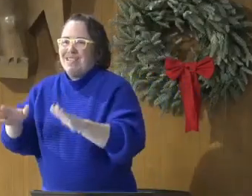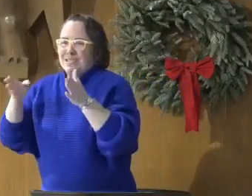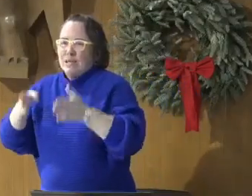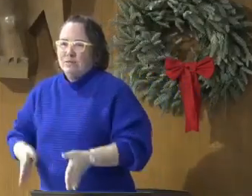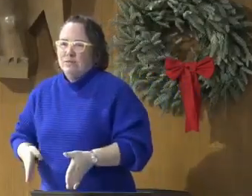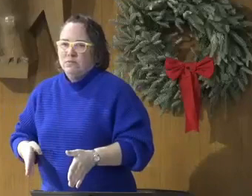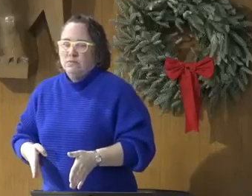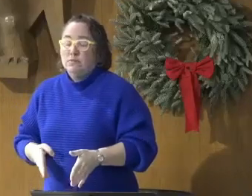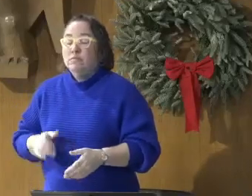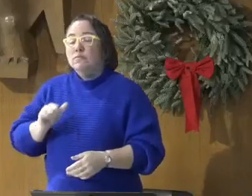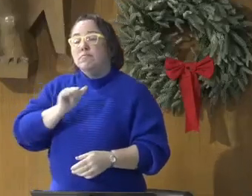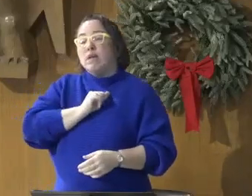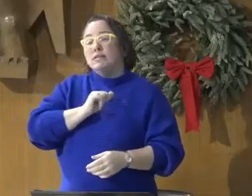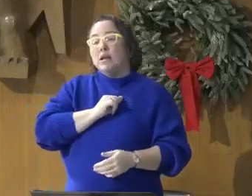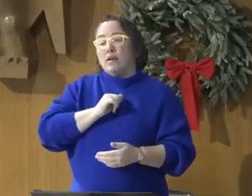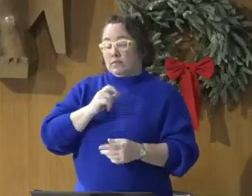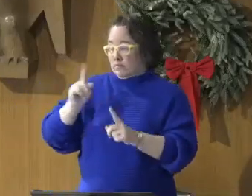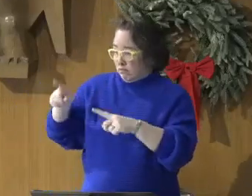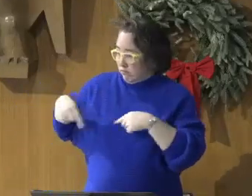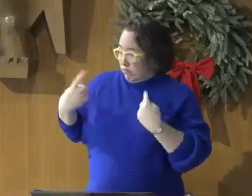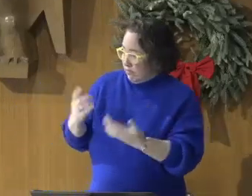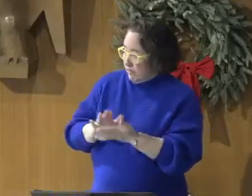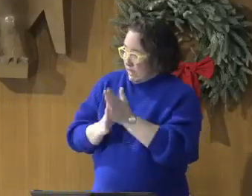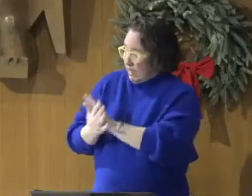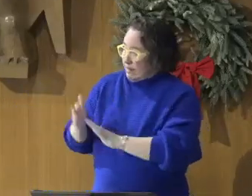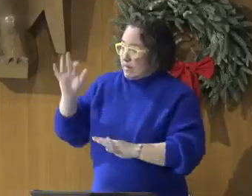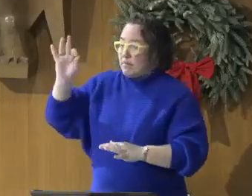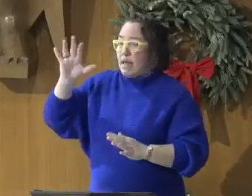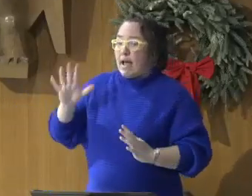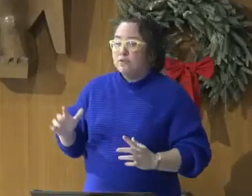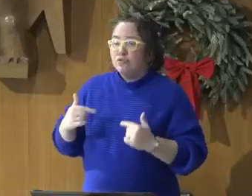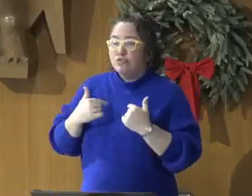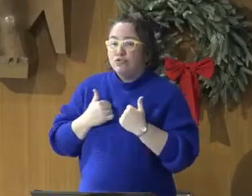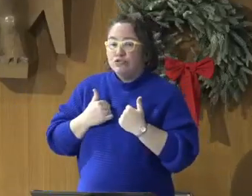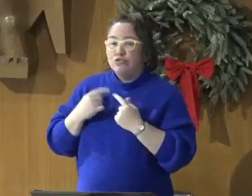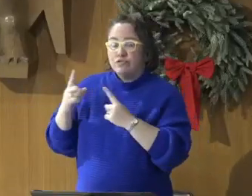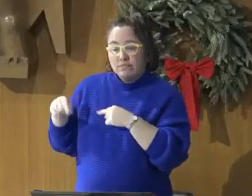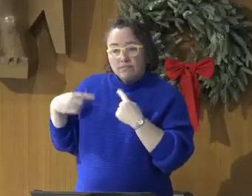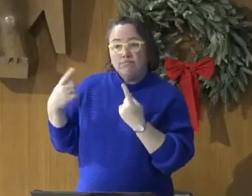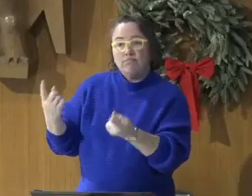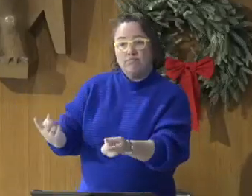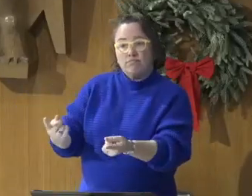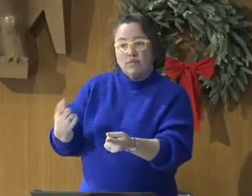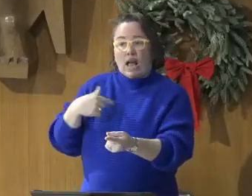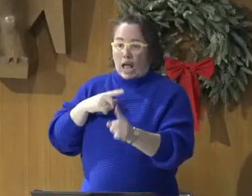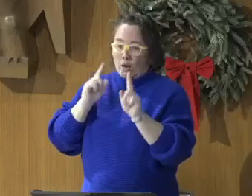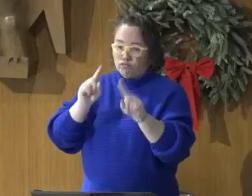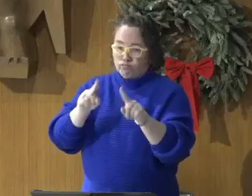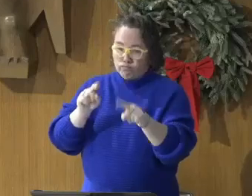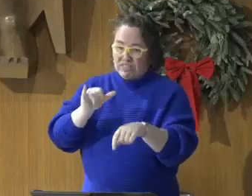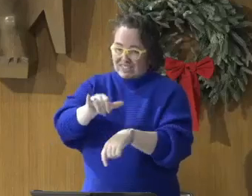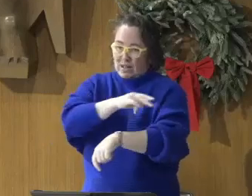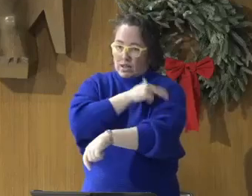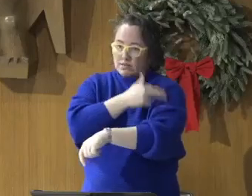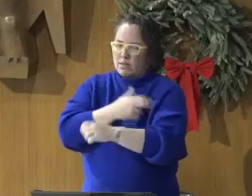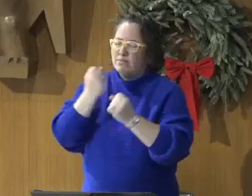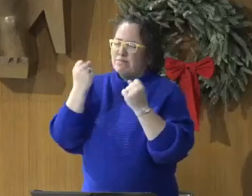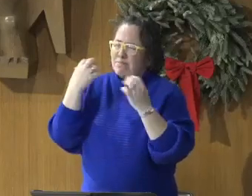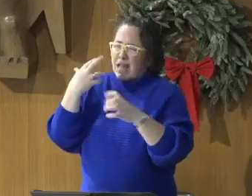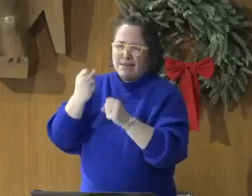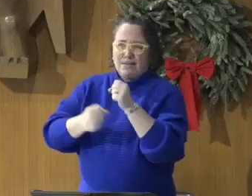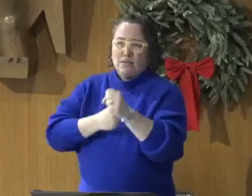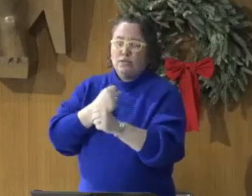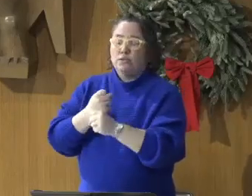clinical pastoral education or CPE at Cedars-Sinai, I've kept those words